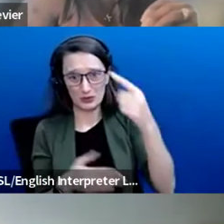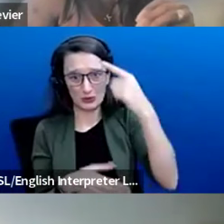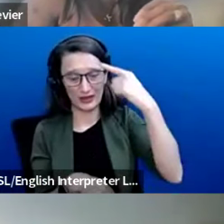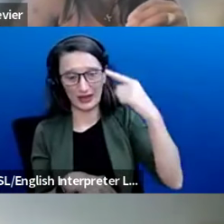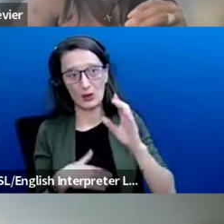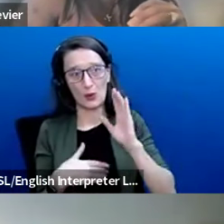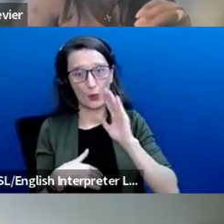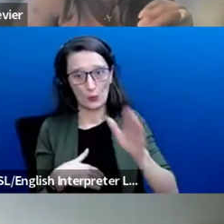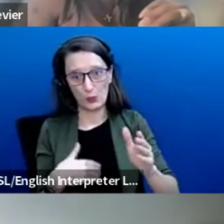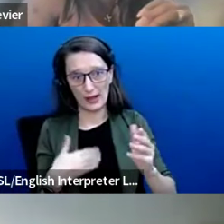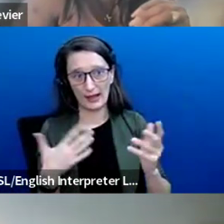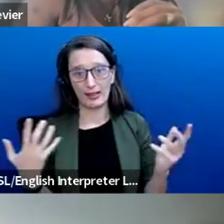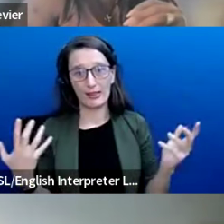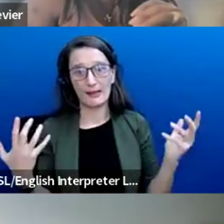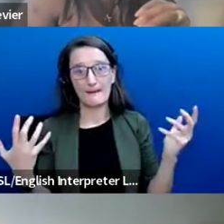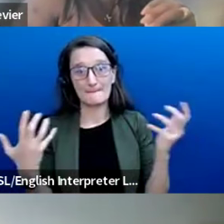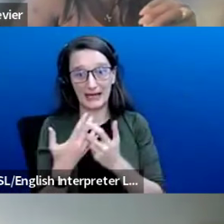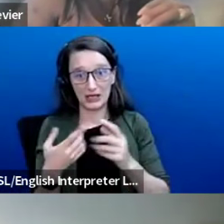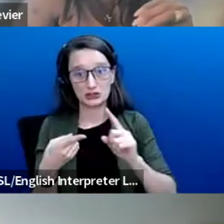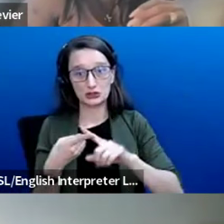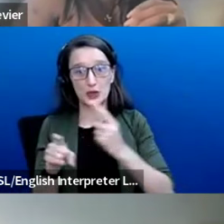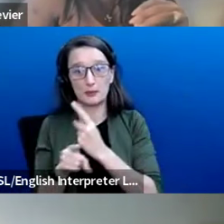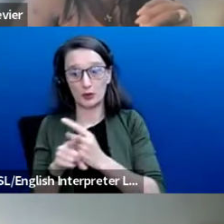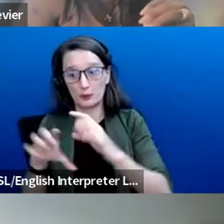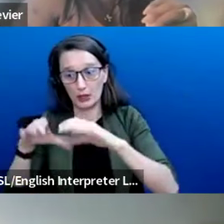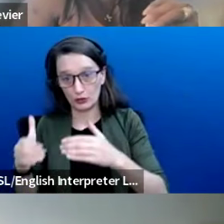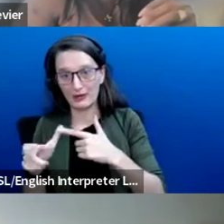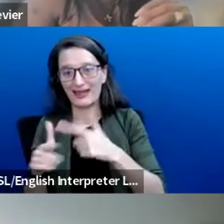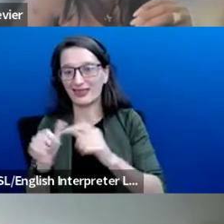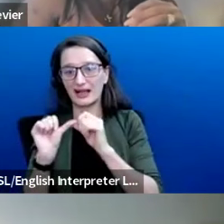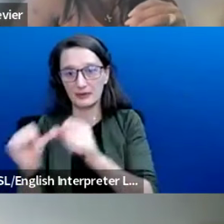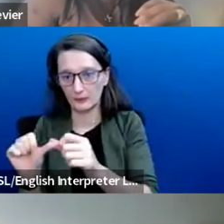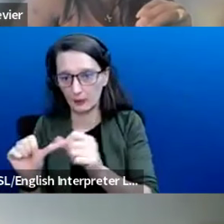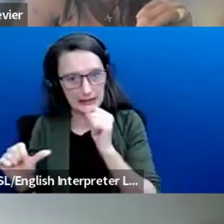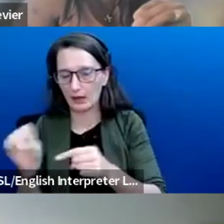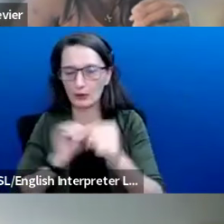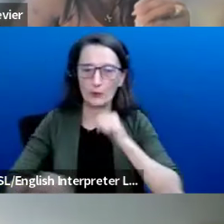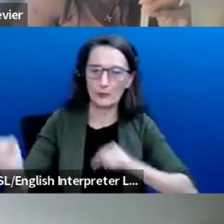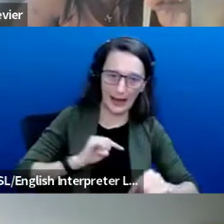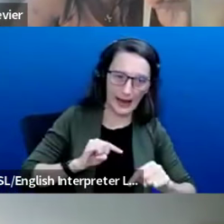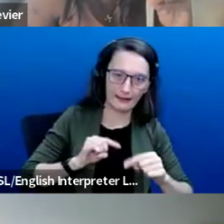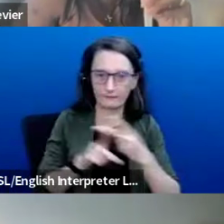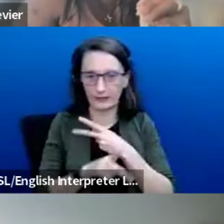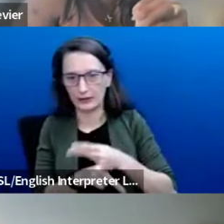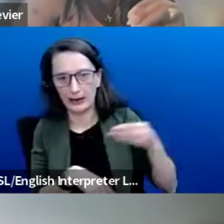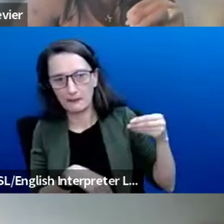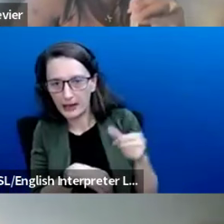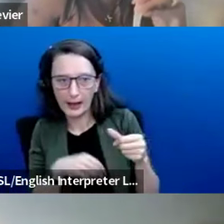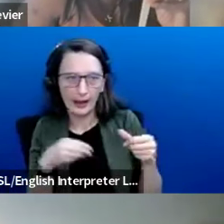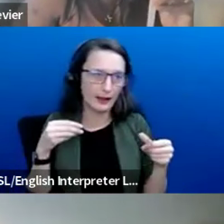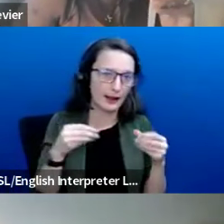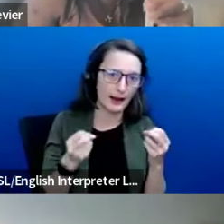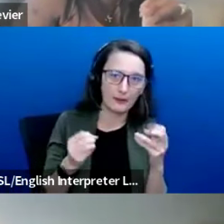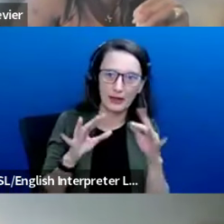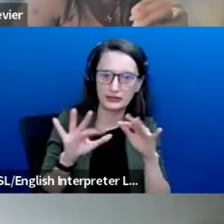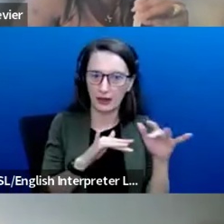the level you're supposed to be and we keep moving forward. Yeah. Okay. Yep. Andrea? I have